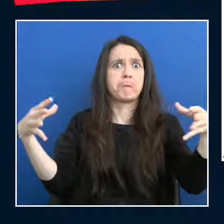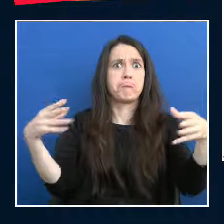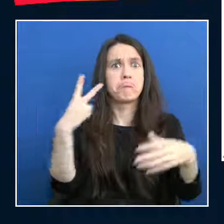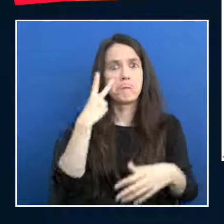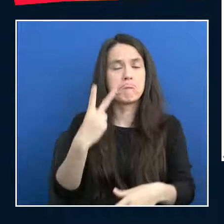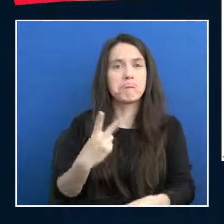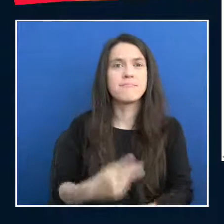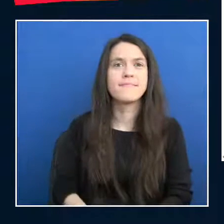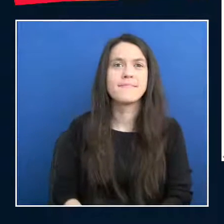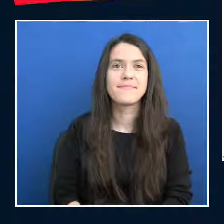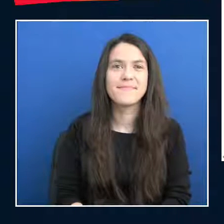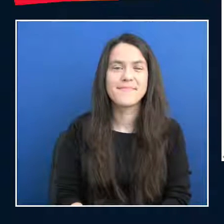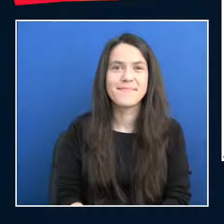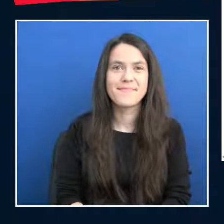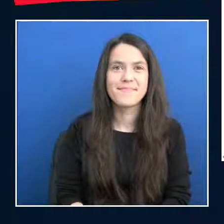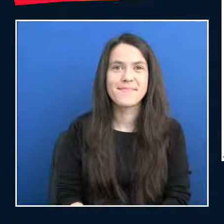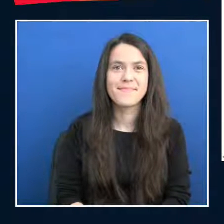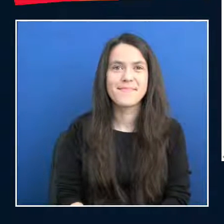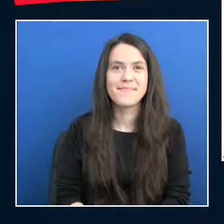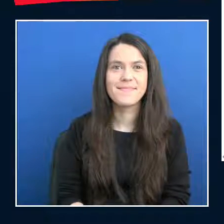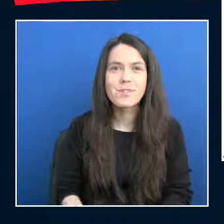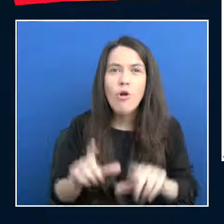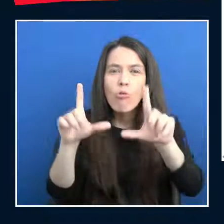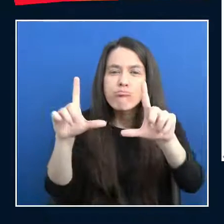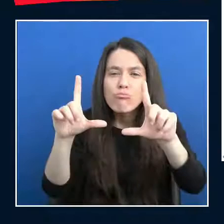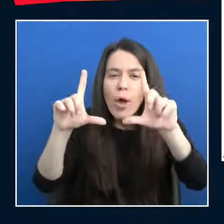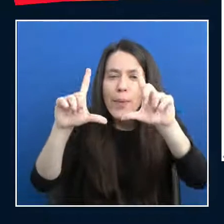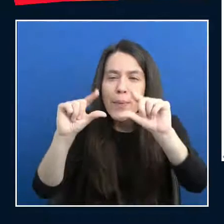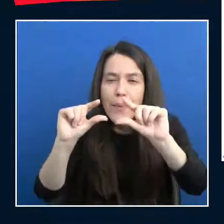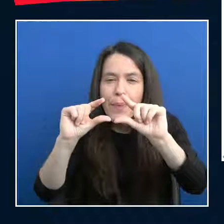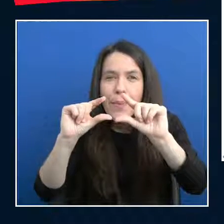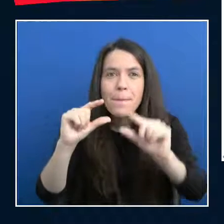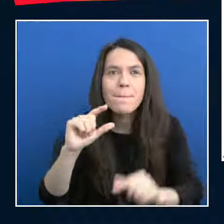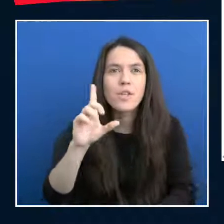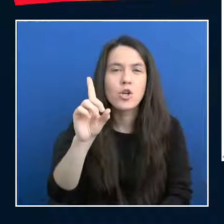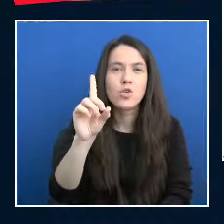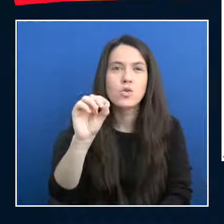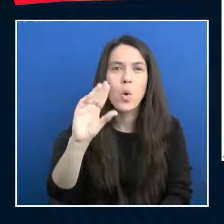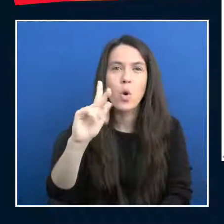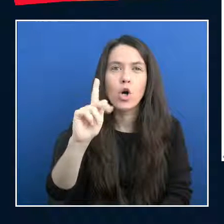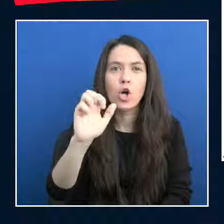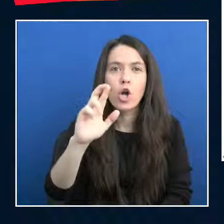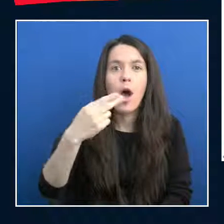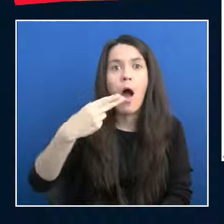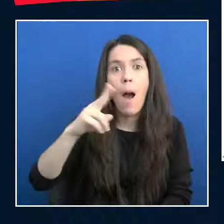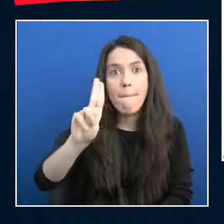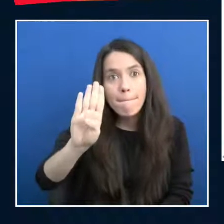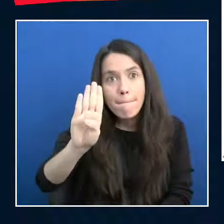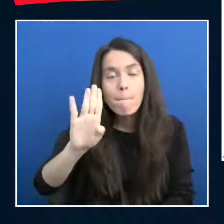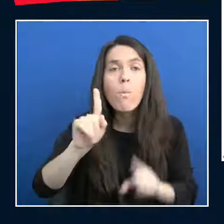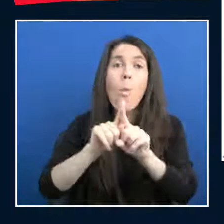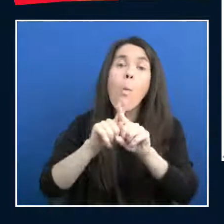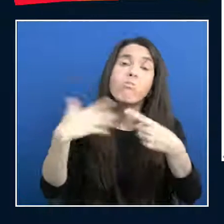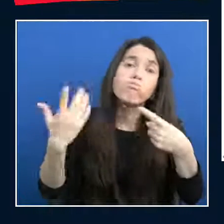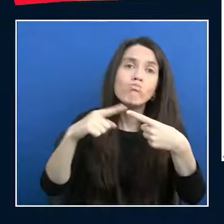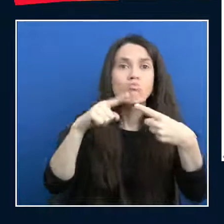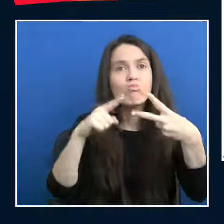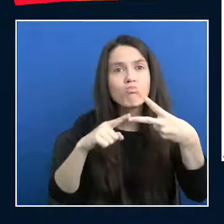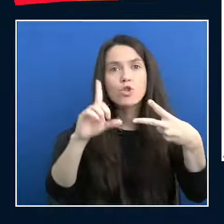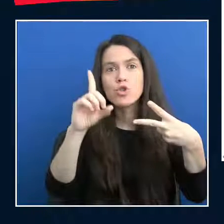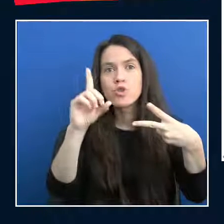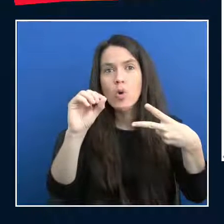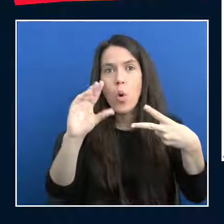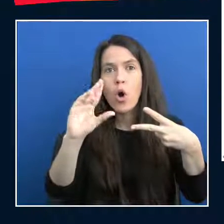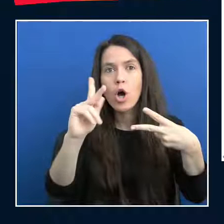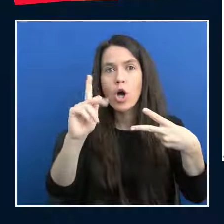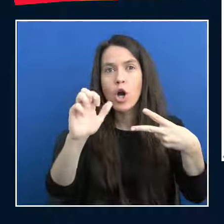find the smallest images on Docker Hub. There's also something called Docker Store. It's kind of the idea that you can